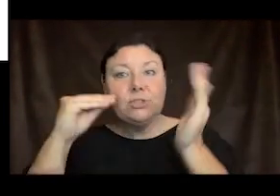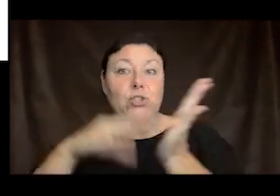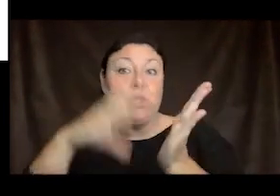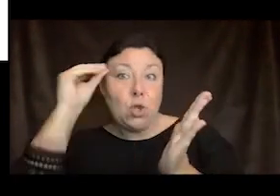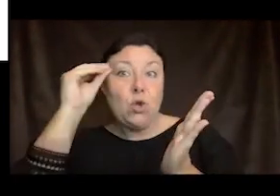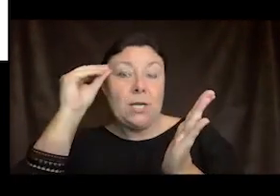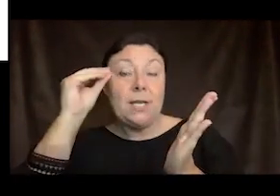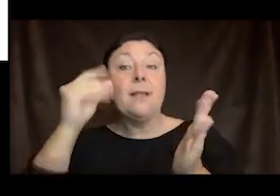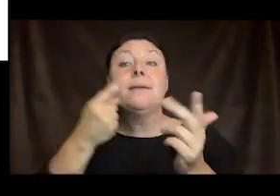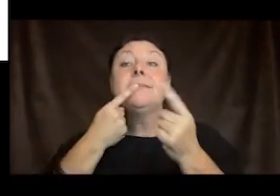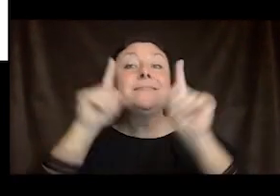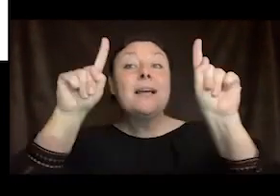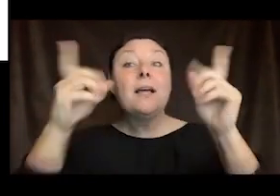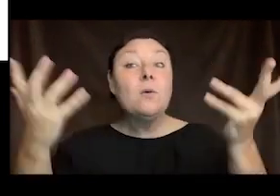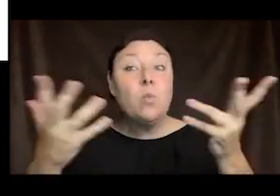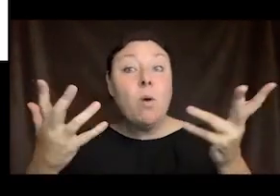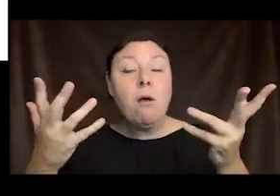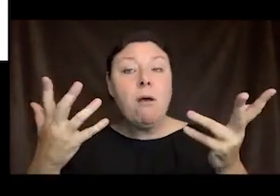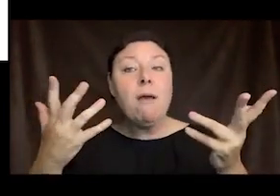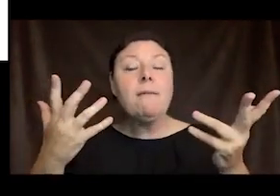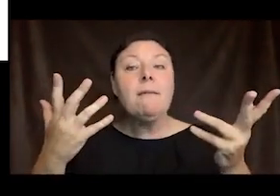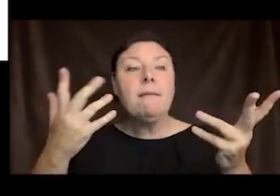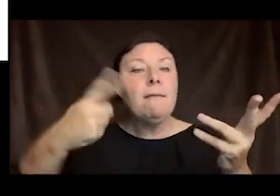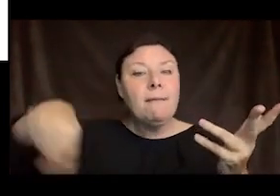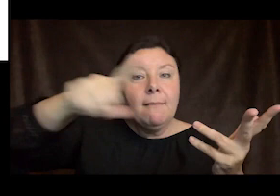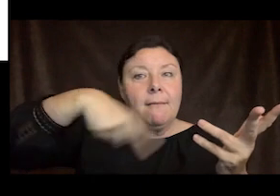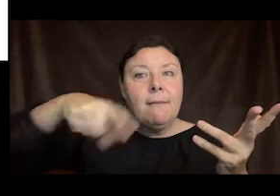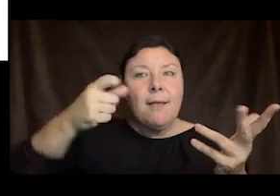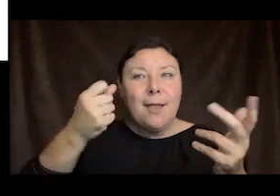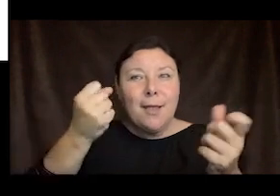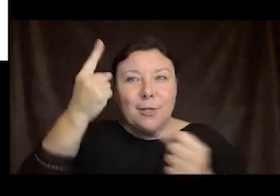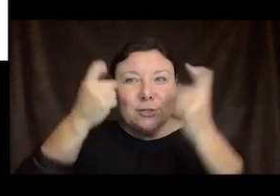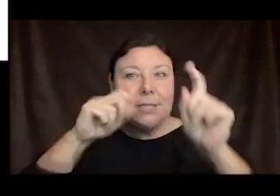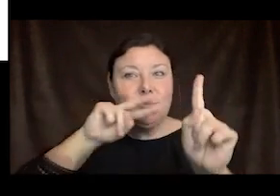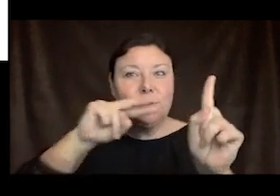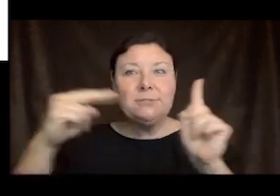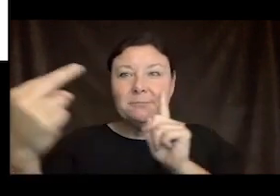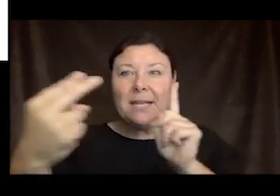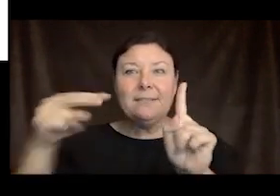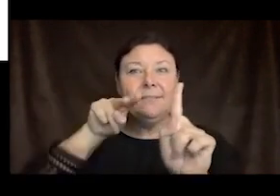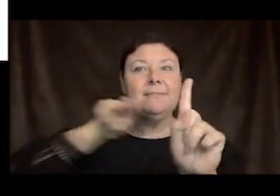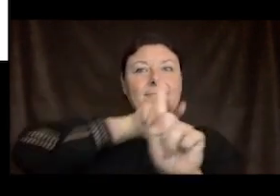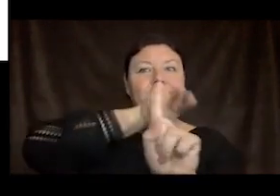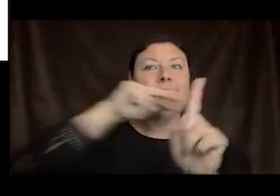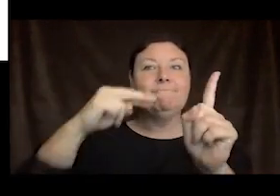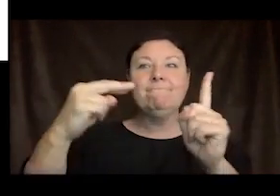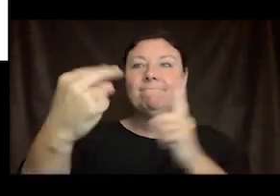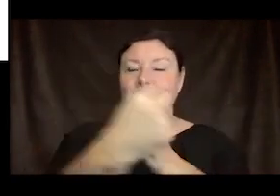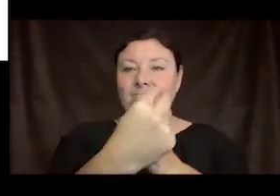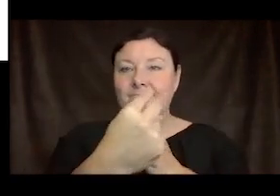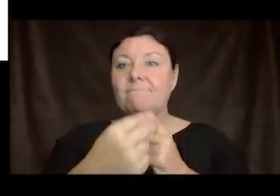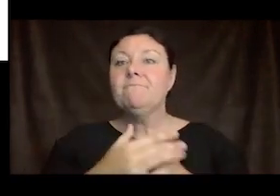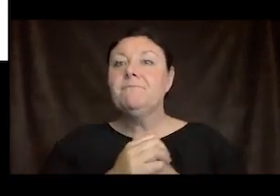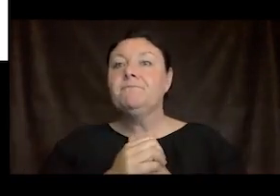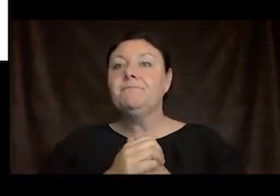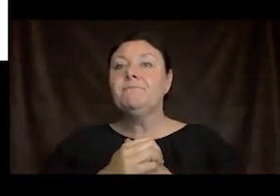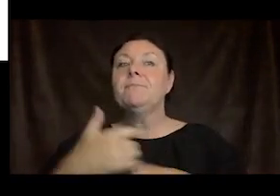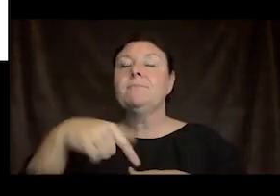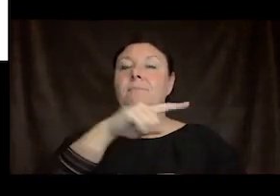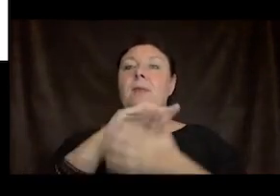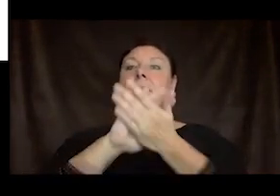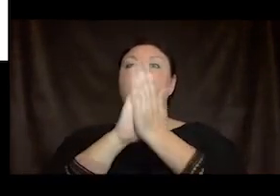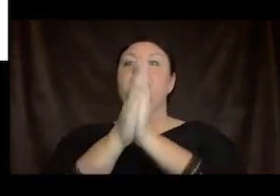is walking away with an understanding, not only for yourself, but also for your students, that then propels us to